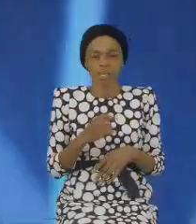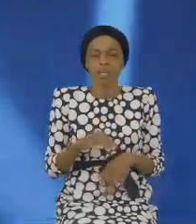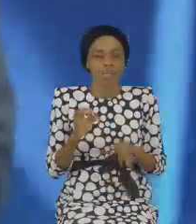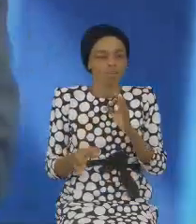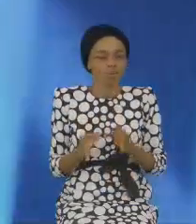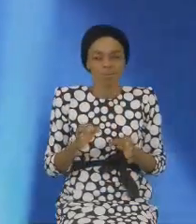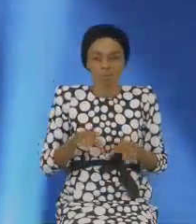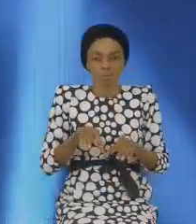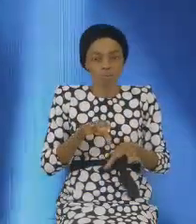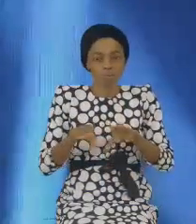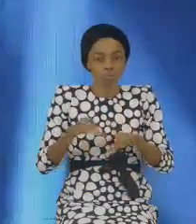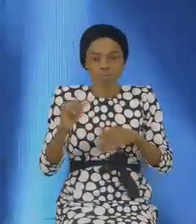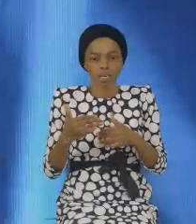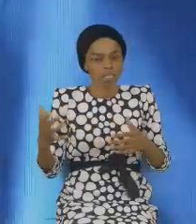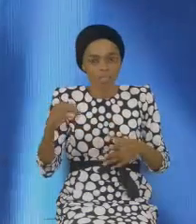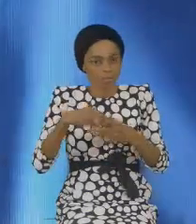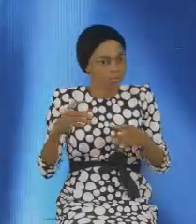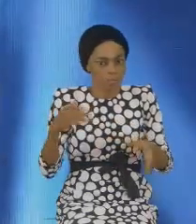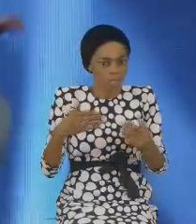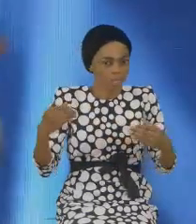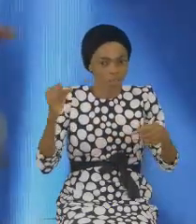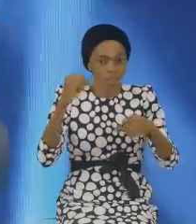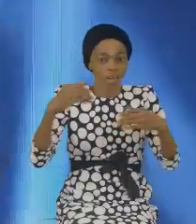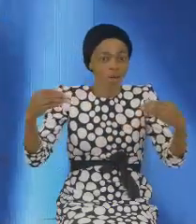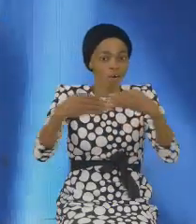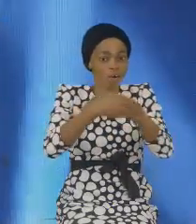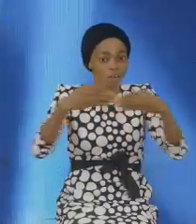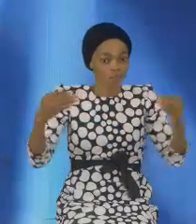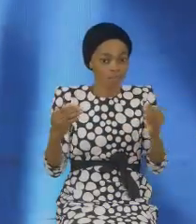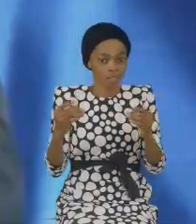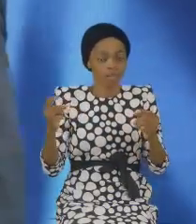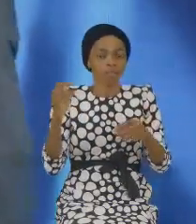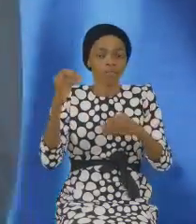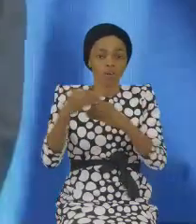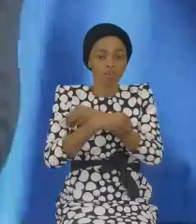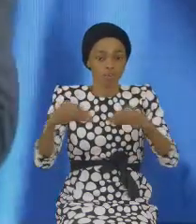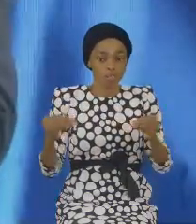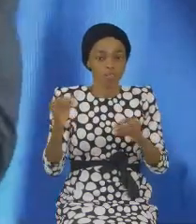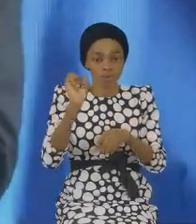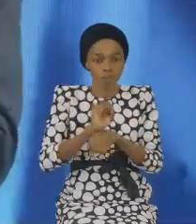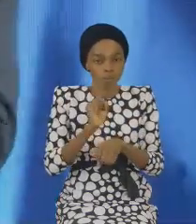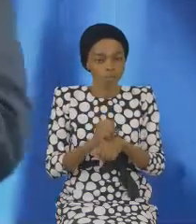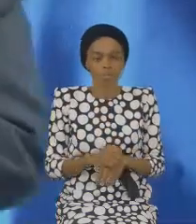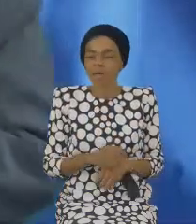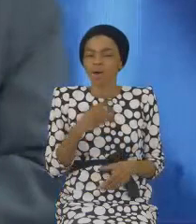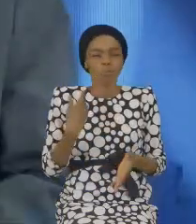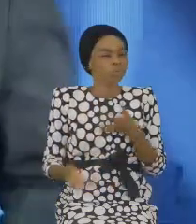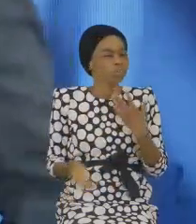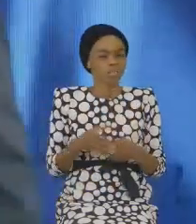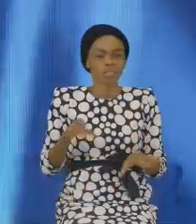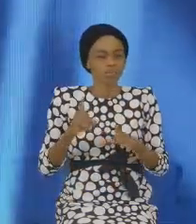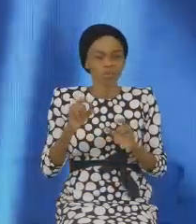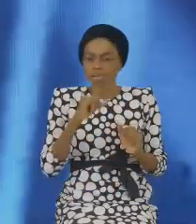even their office work and their whatever they're doing, is you cannot tell the difference,